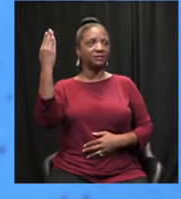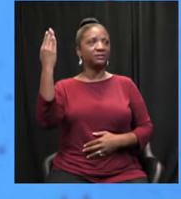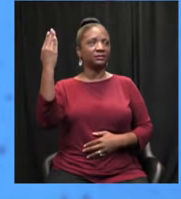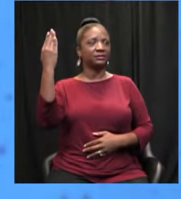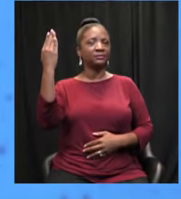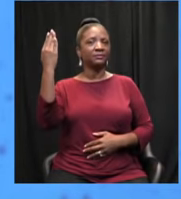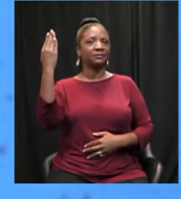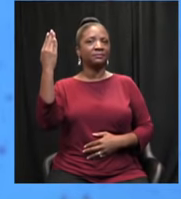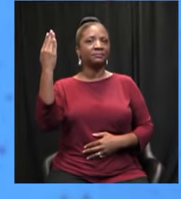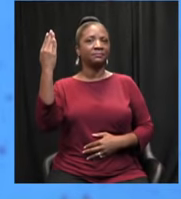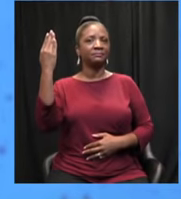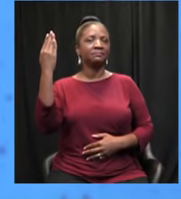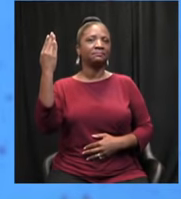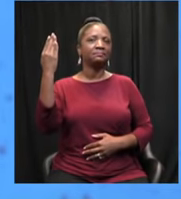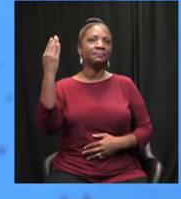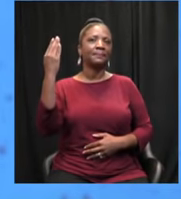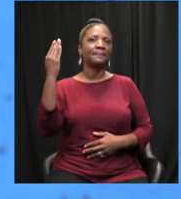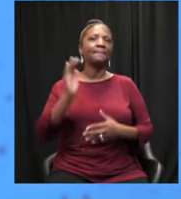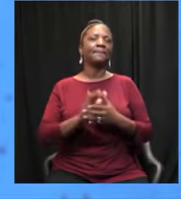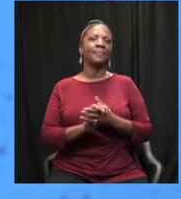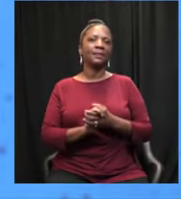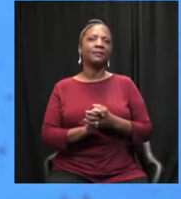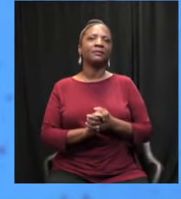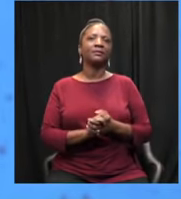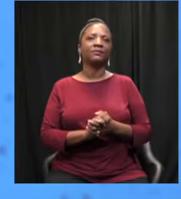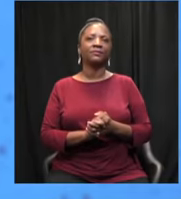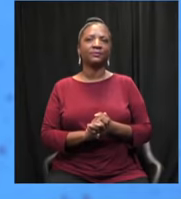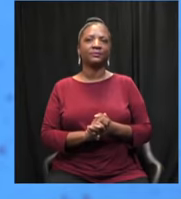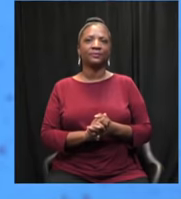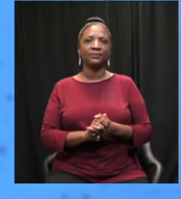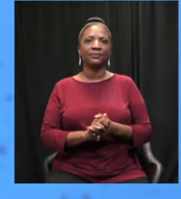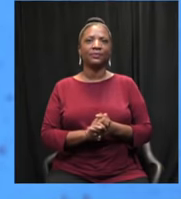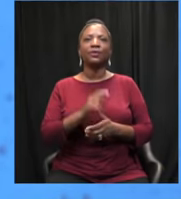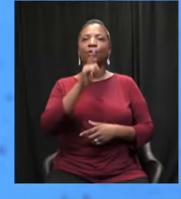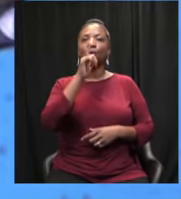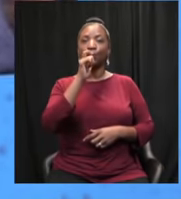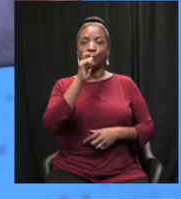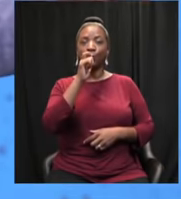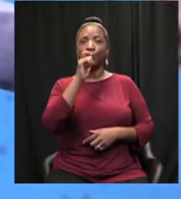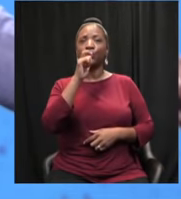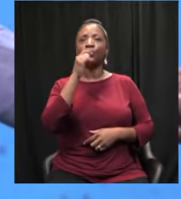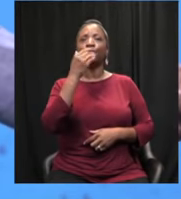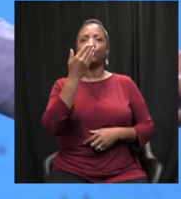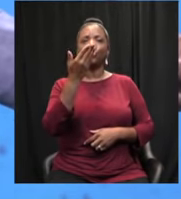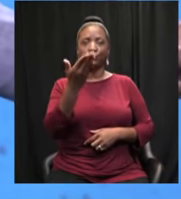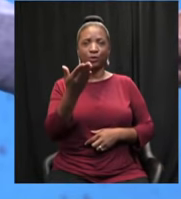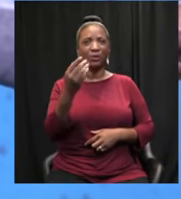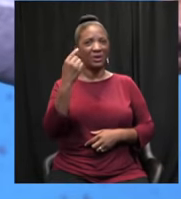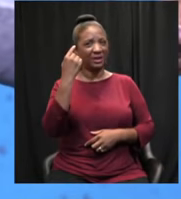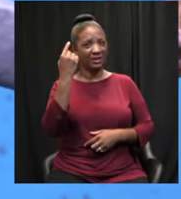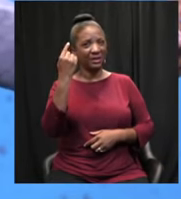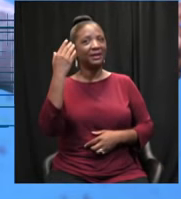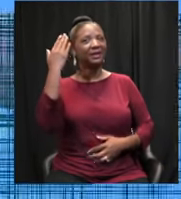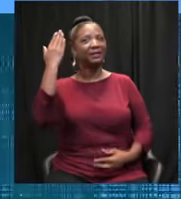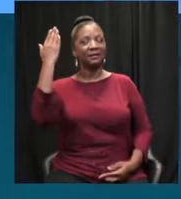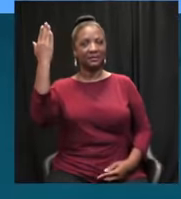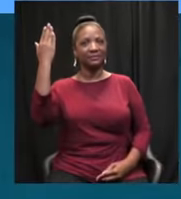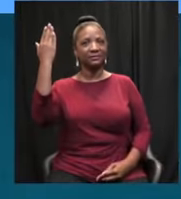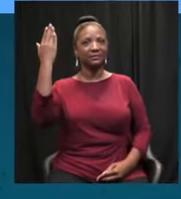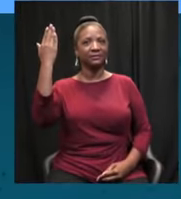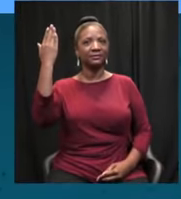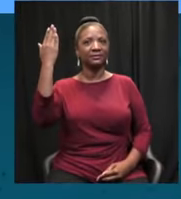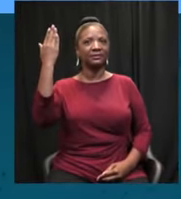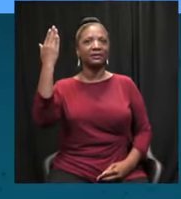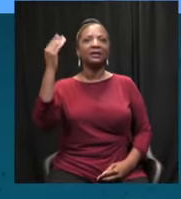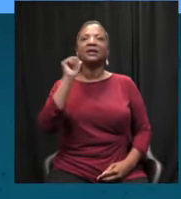then moves the question a little closer and asks the question this way, who do you say that I am? He says it's